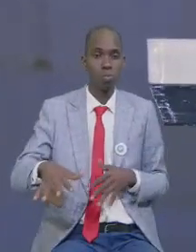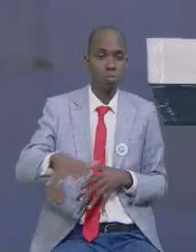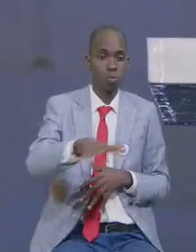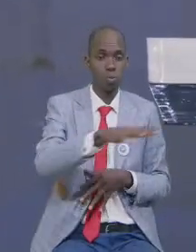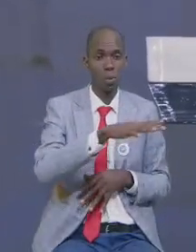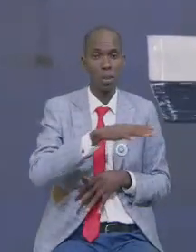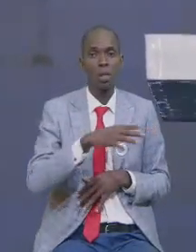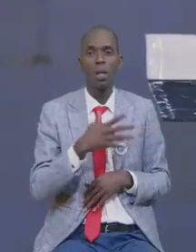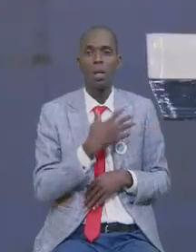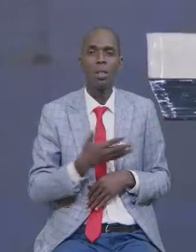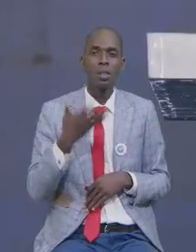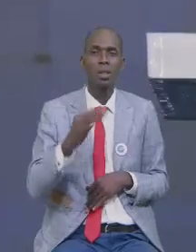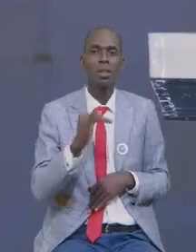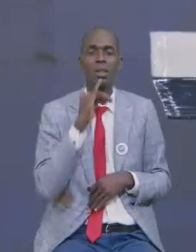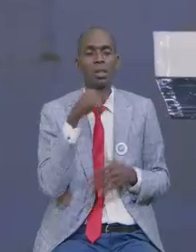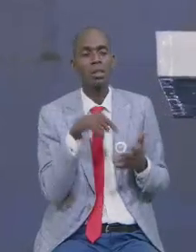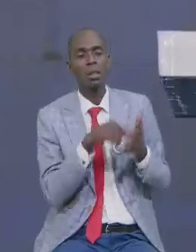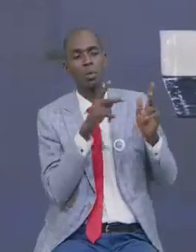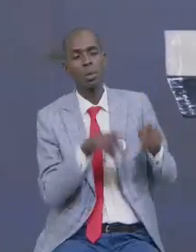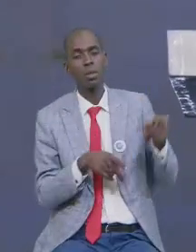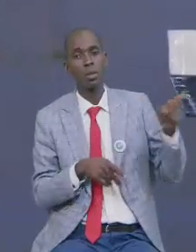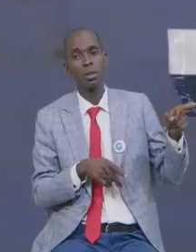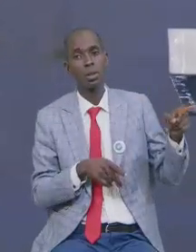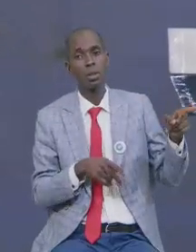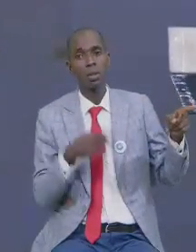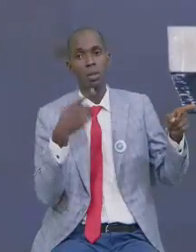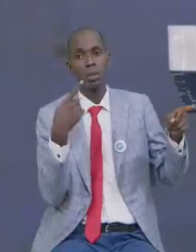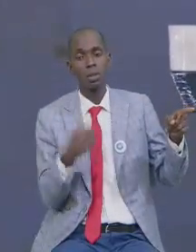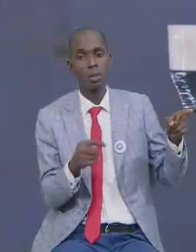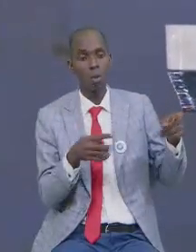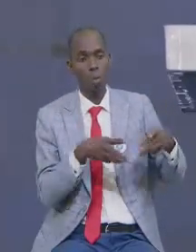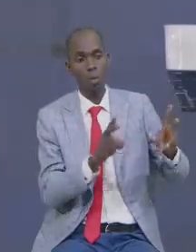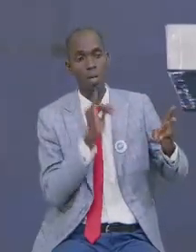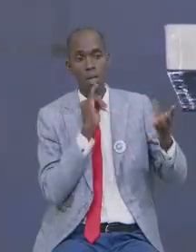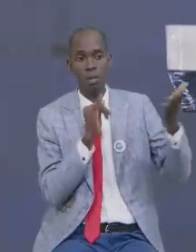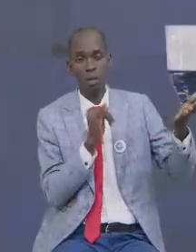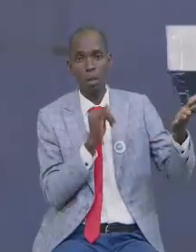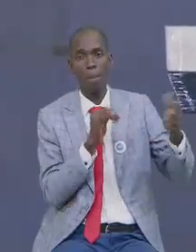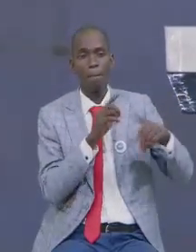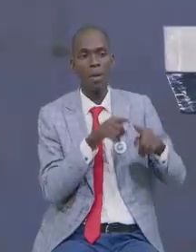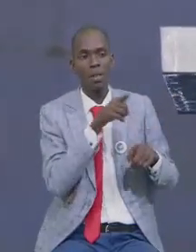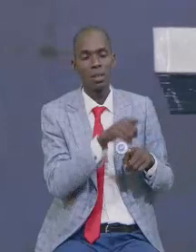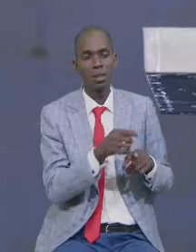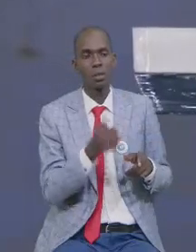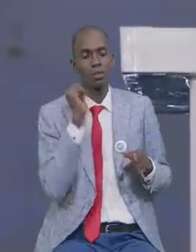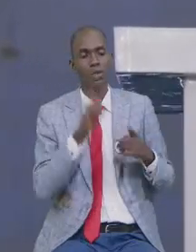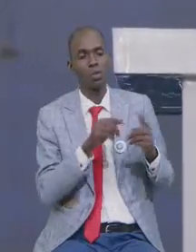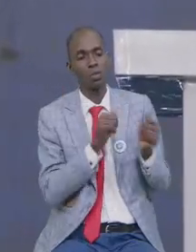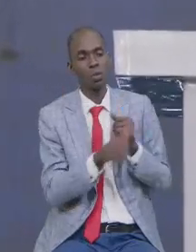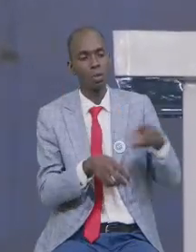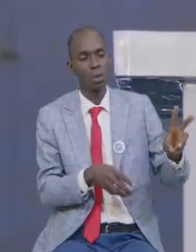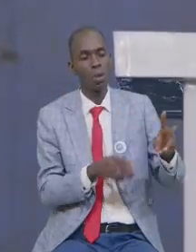is this person. The way is there, the path is there, but it will take the